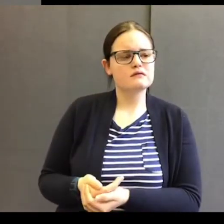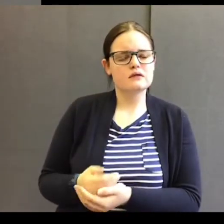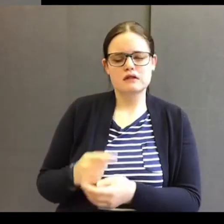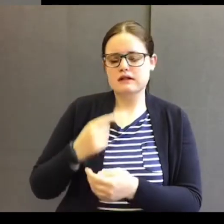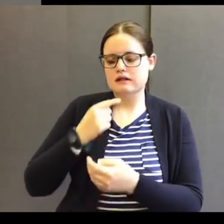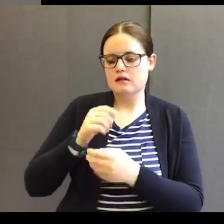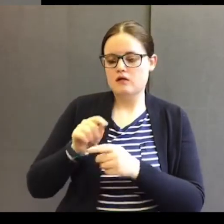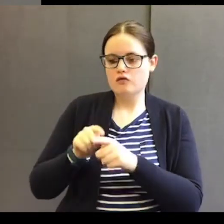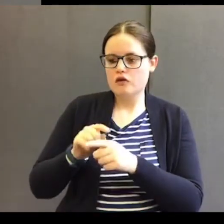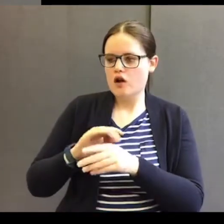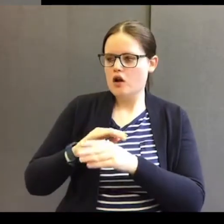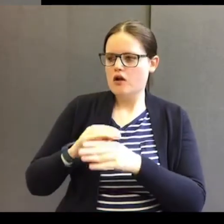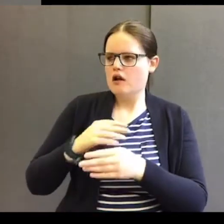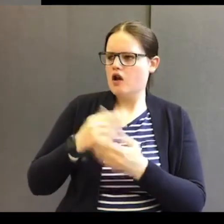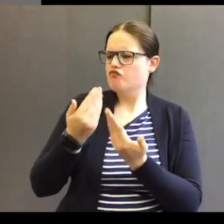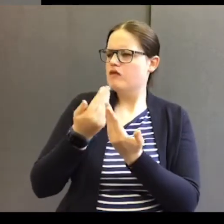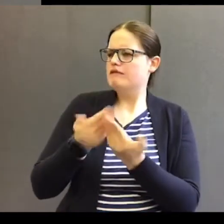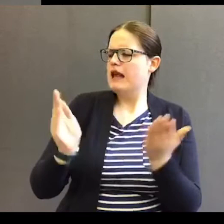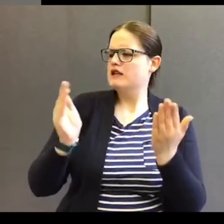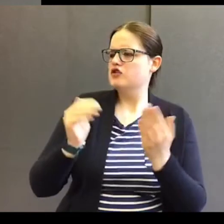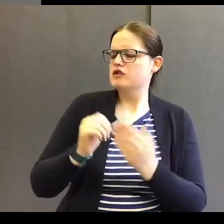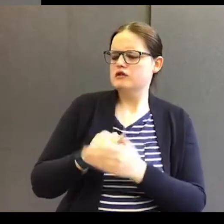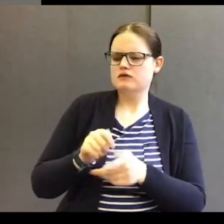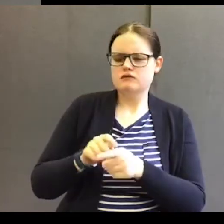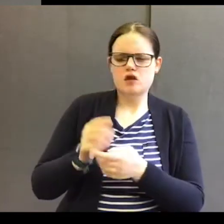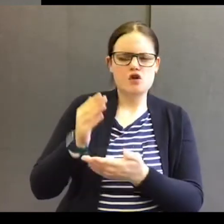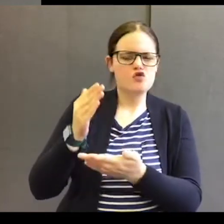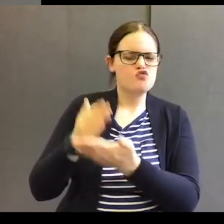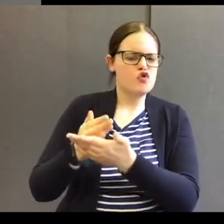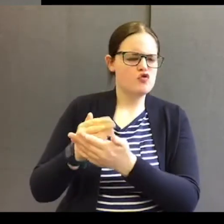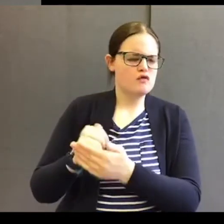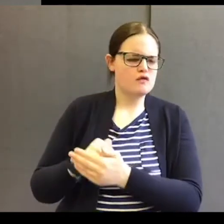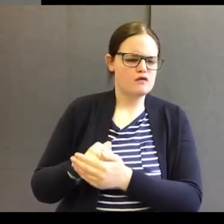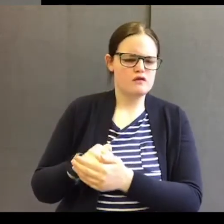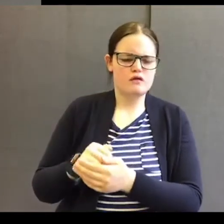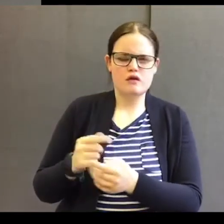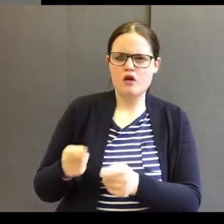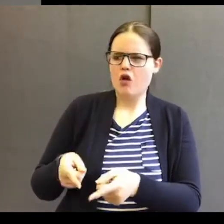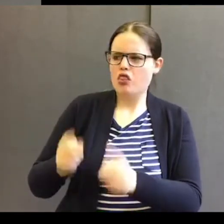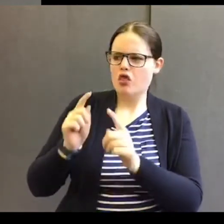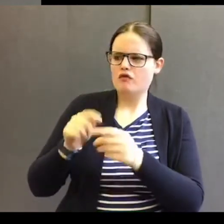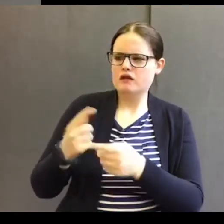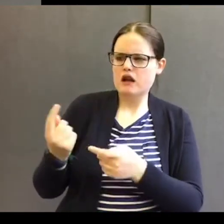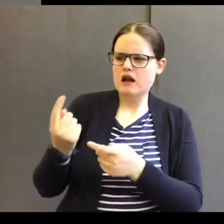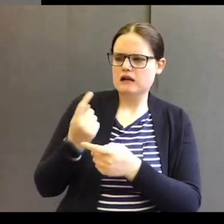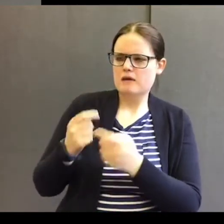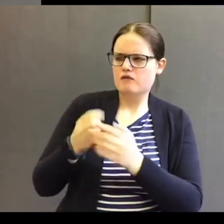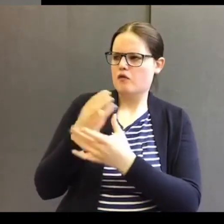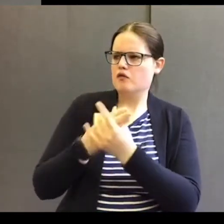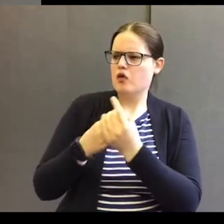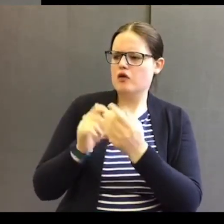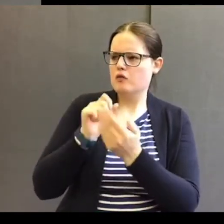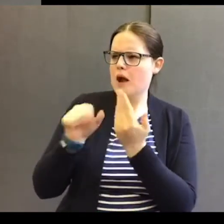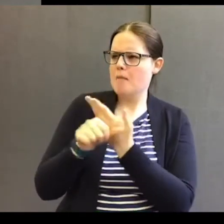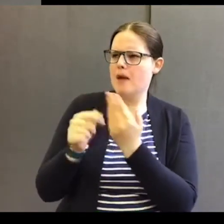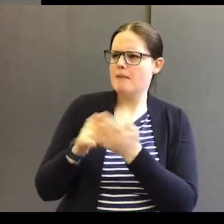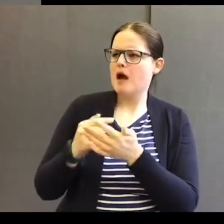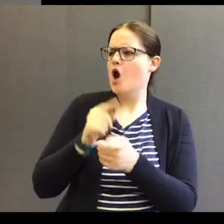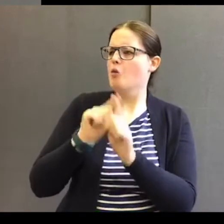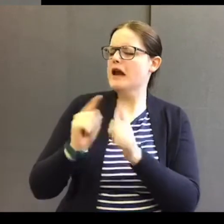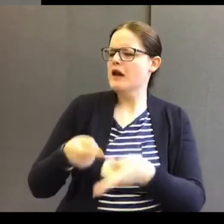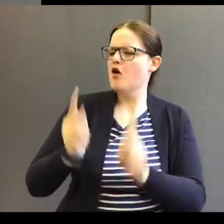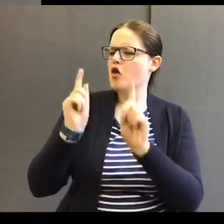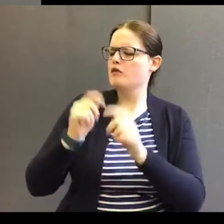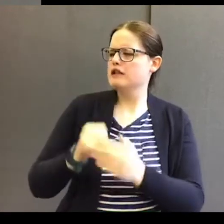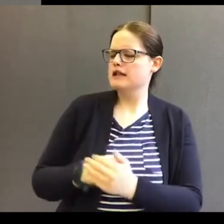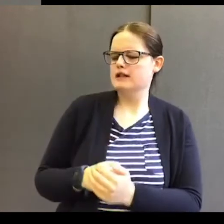today. There is no need for revelation and truth and the authority that comes from God's